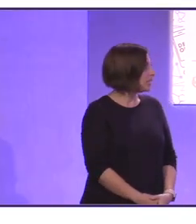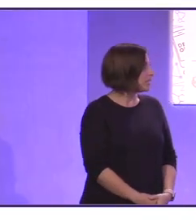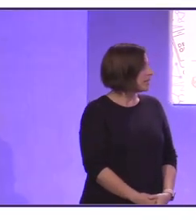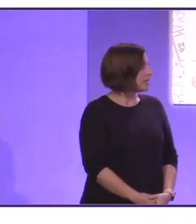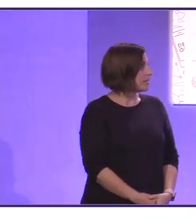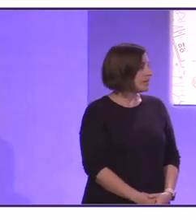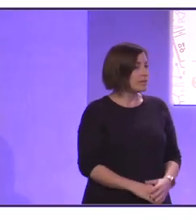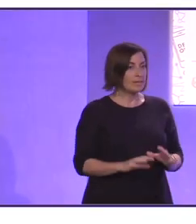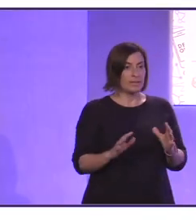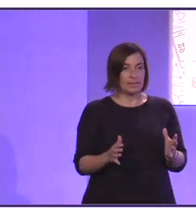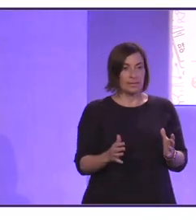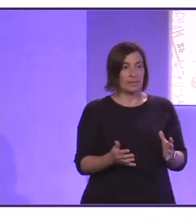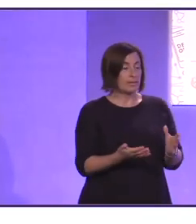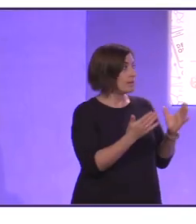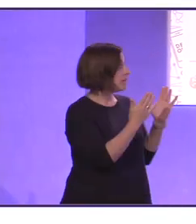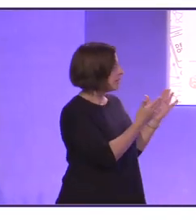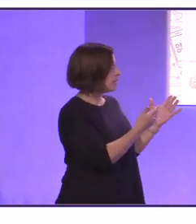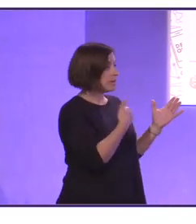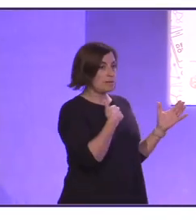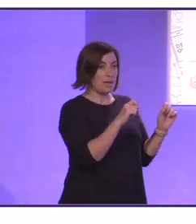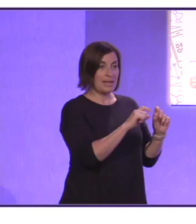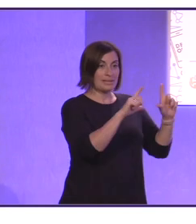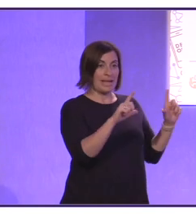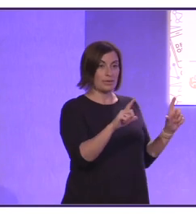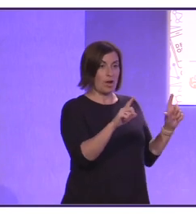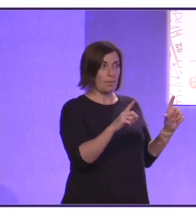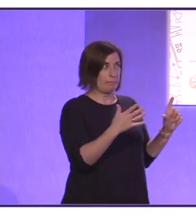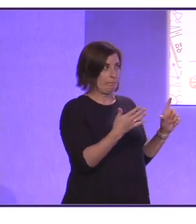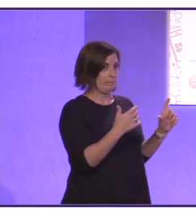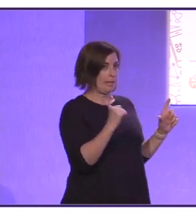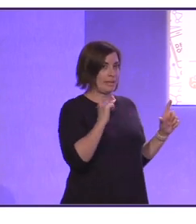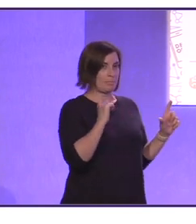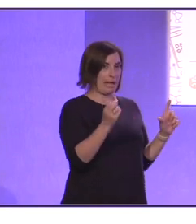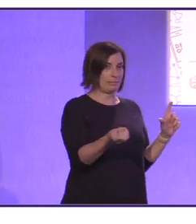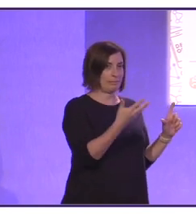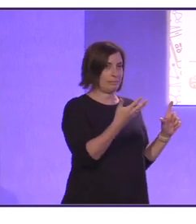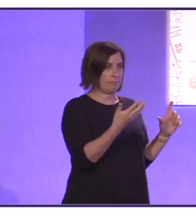So this is my desktop and not entirely what I was expecting.